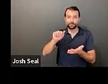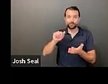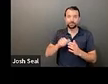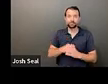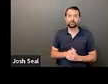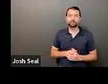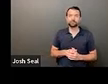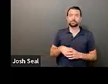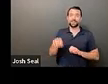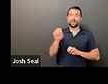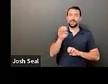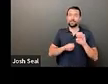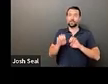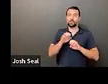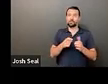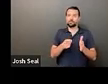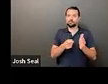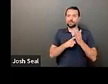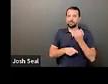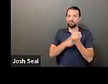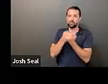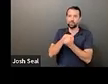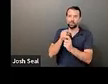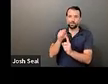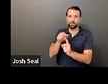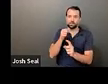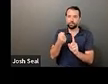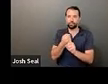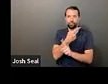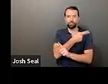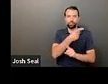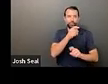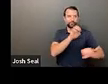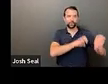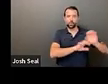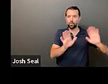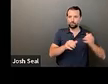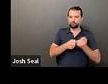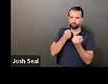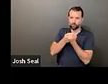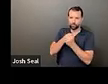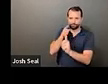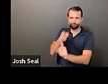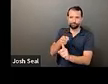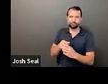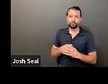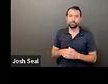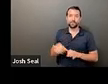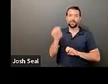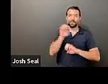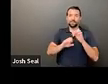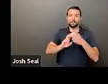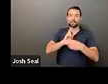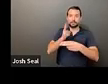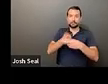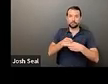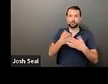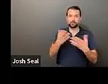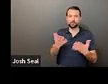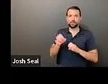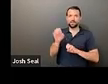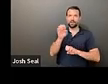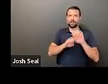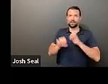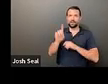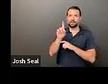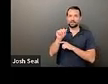okay? Is the evaluation name there? Does the evaluation have a date? Those are what we look for. If you have a special